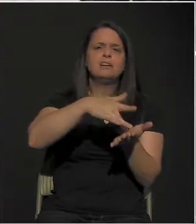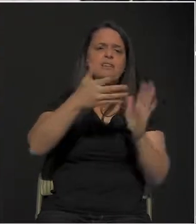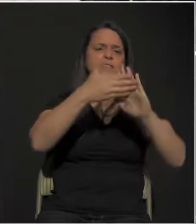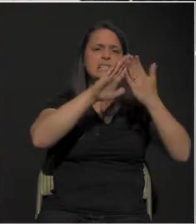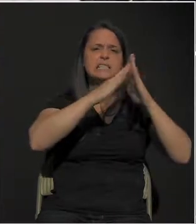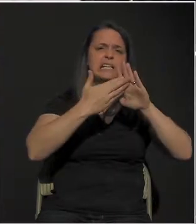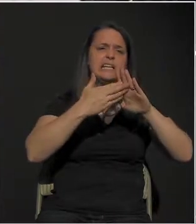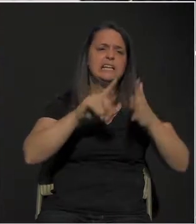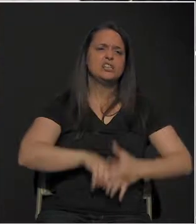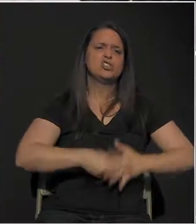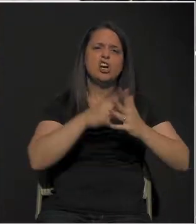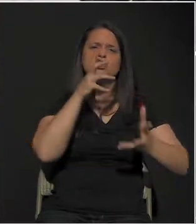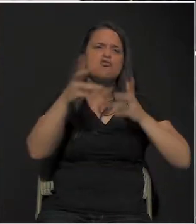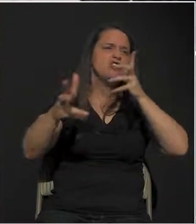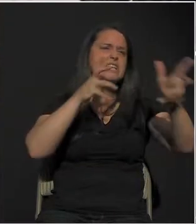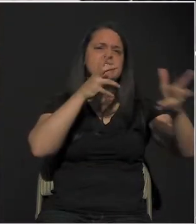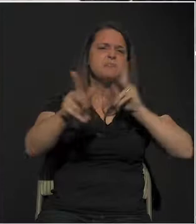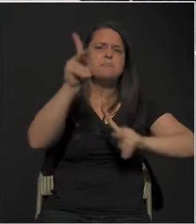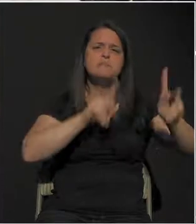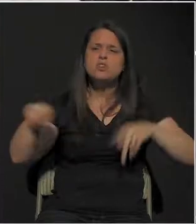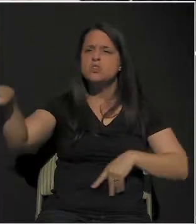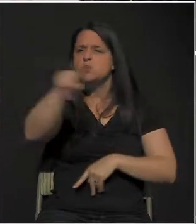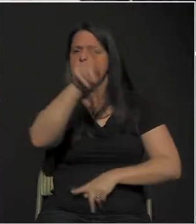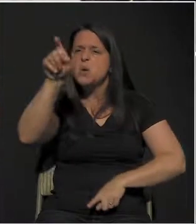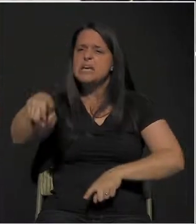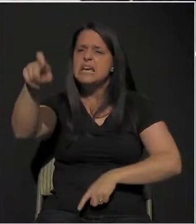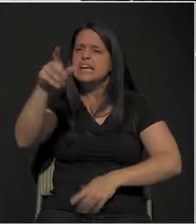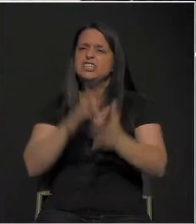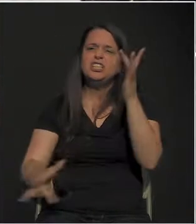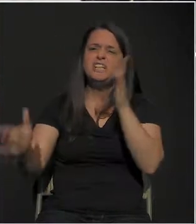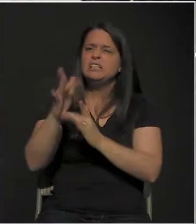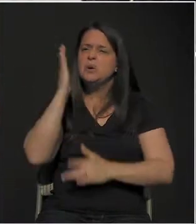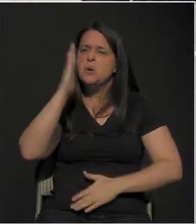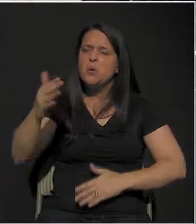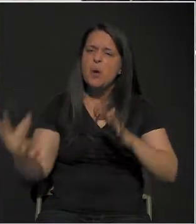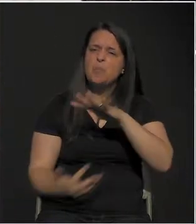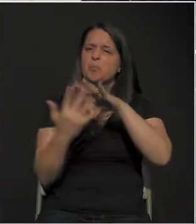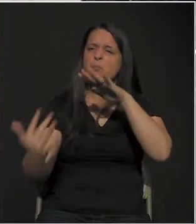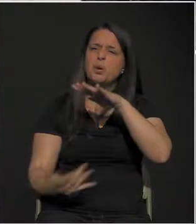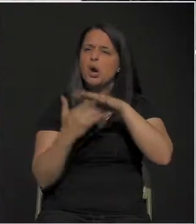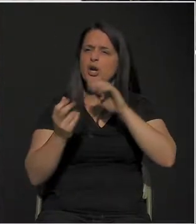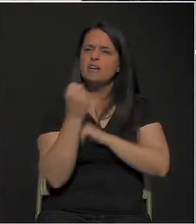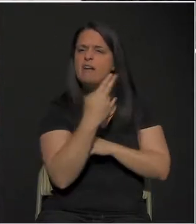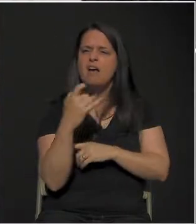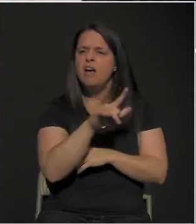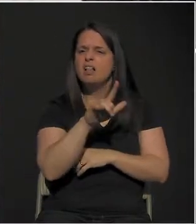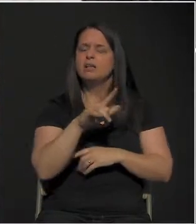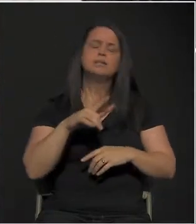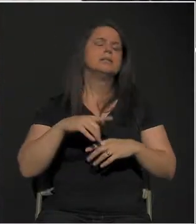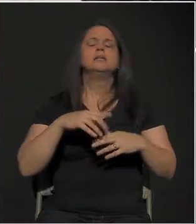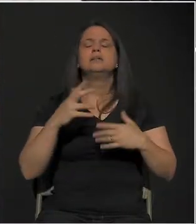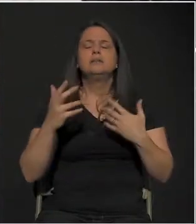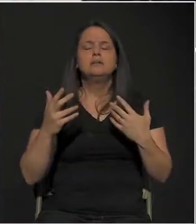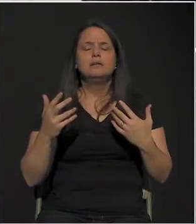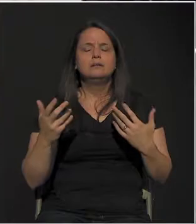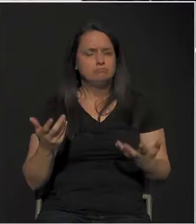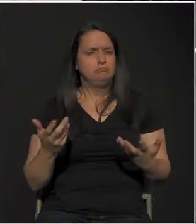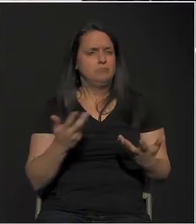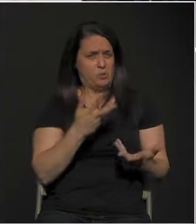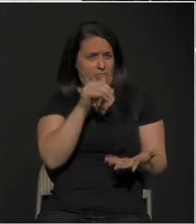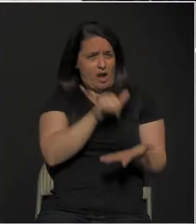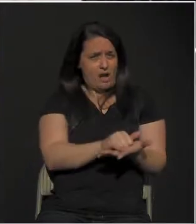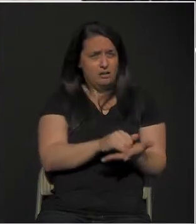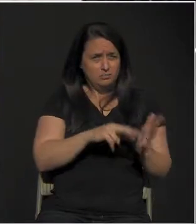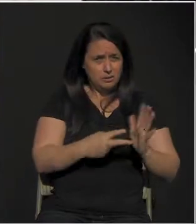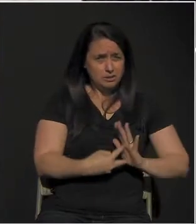start screaming at people that they need Jesus or they're going to burn in hell, turn or burn, be saved or be microwaved?